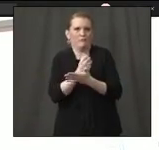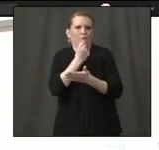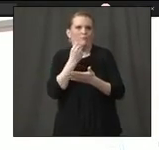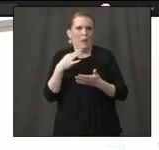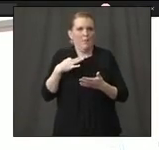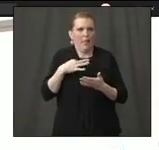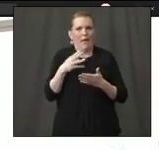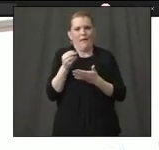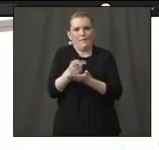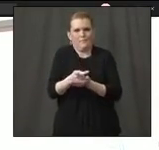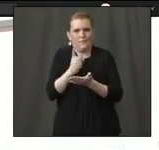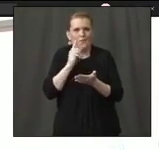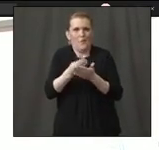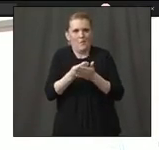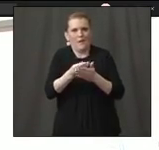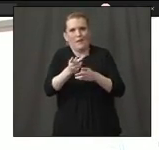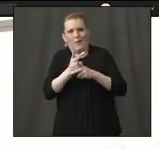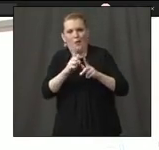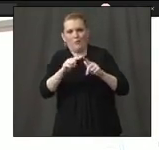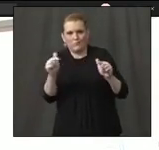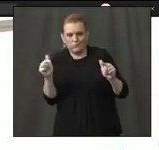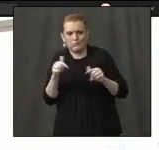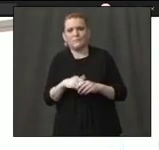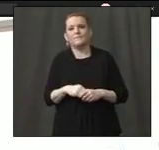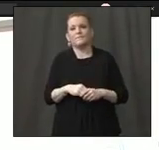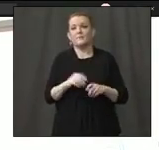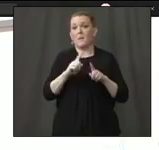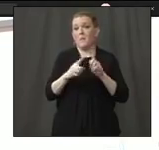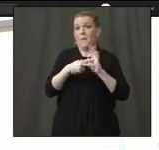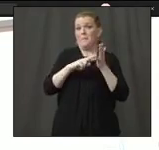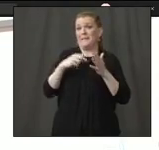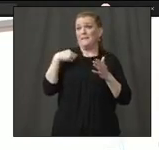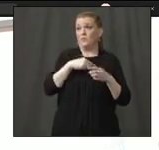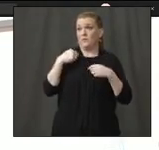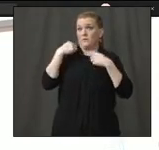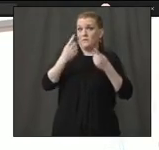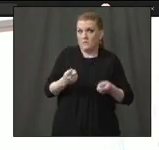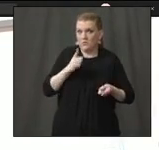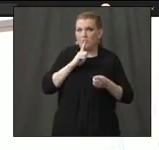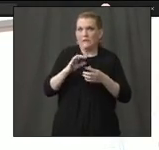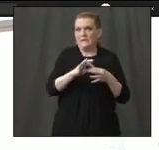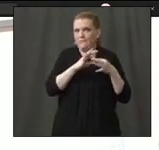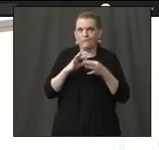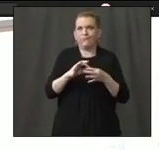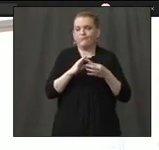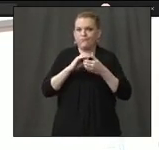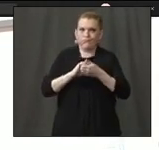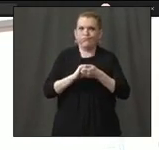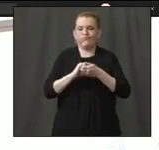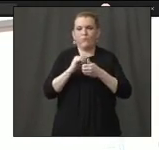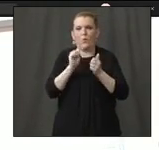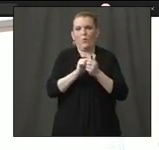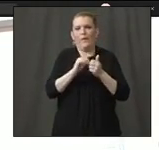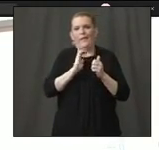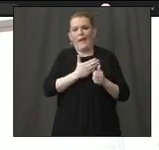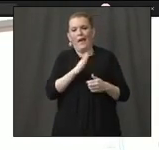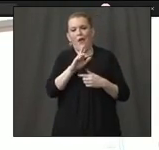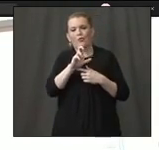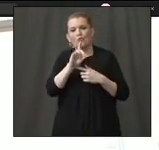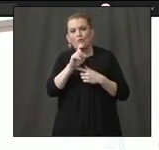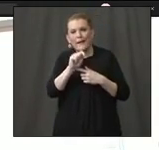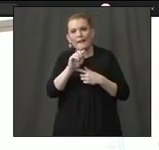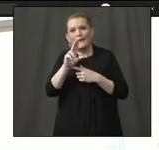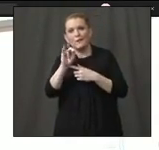in coordination with our credit unions and our banks. And I will say DECD is in close